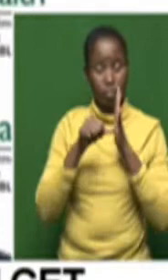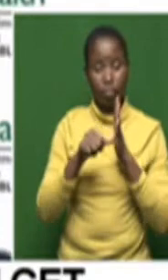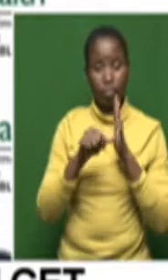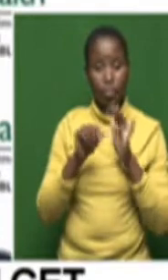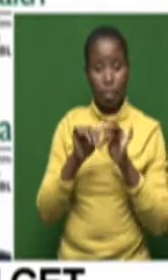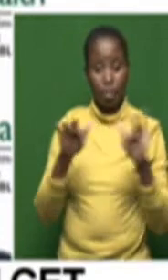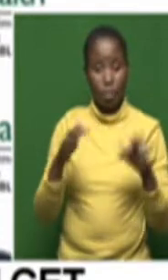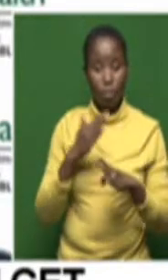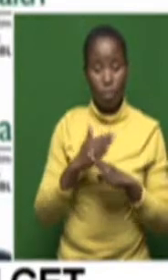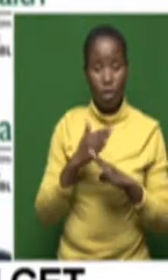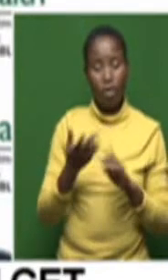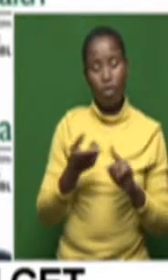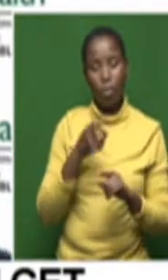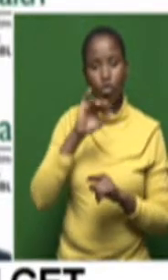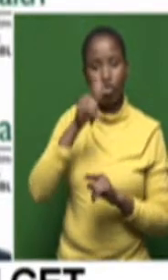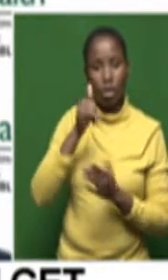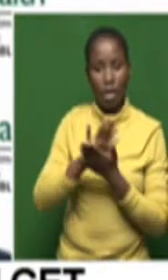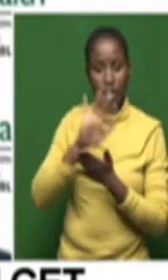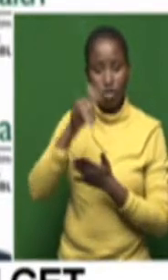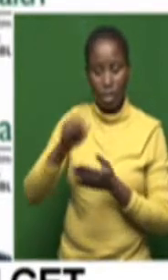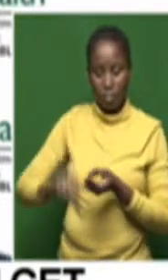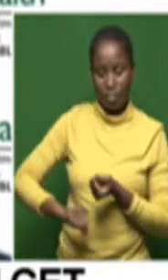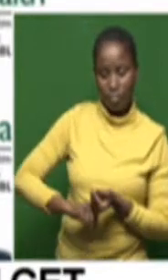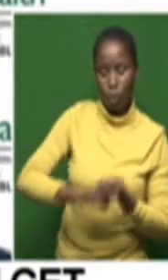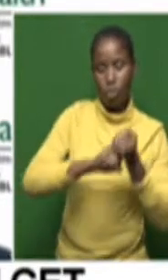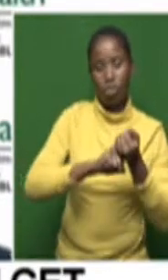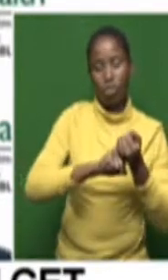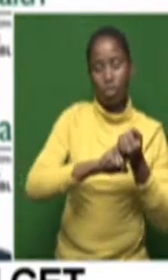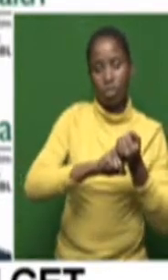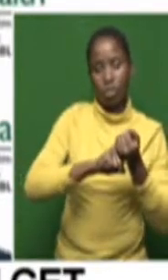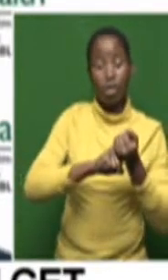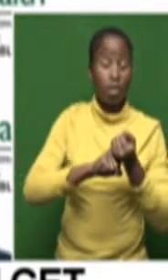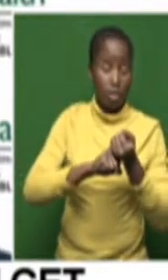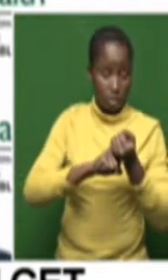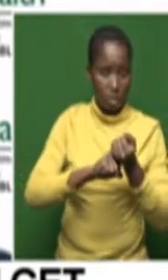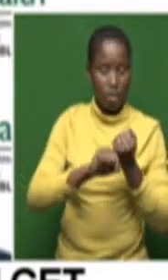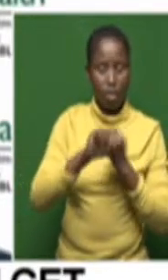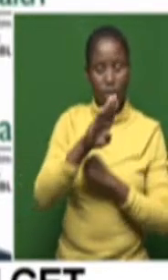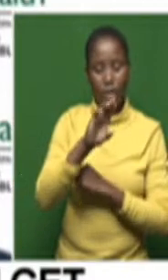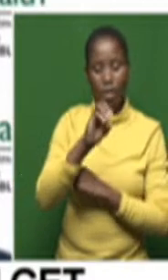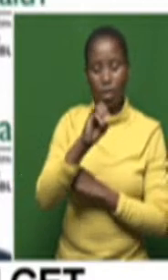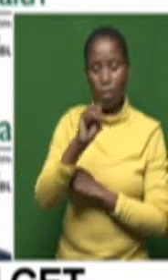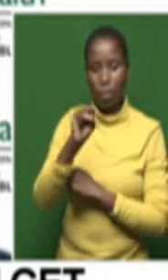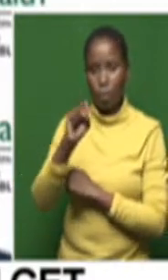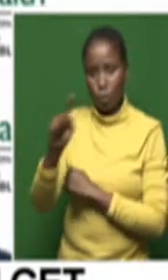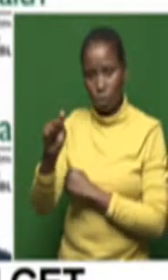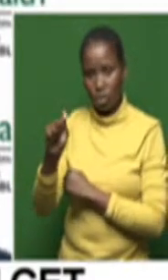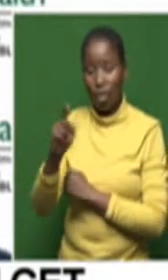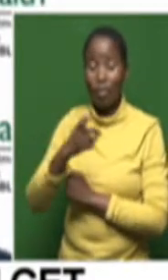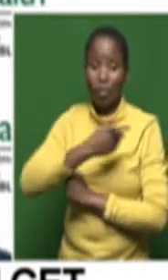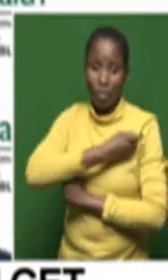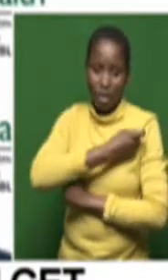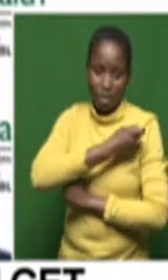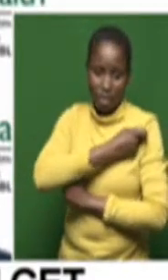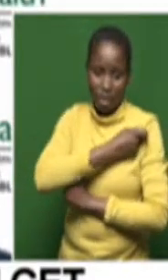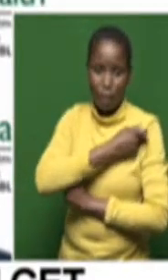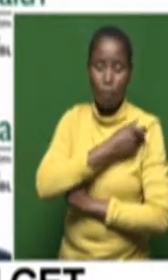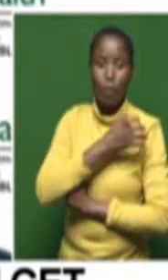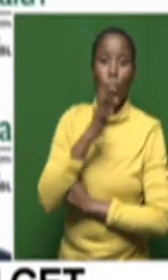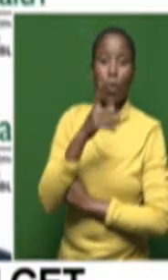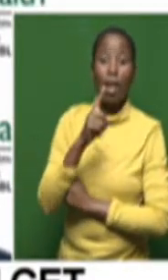possible Johnson & Johnson booster vaccine. This matter has, we are not ignoring